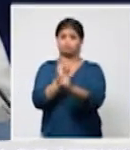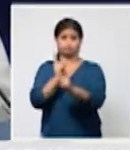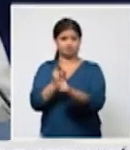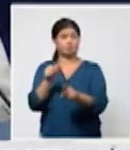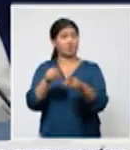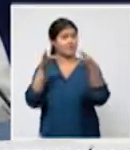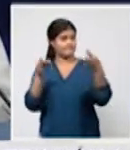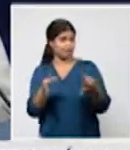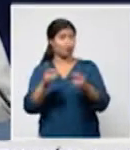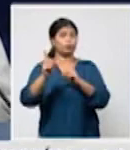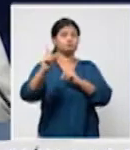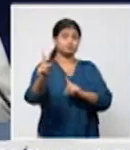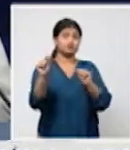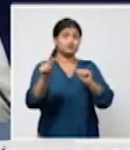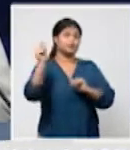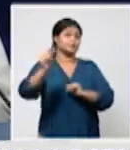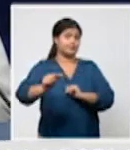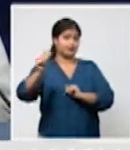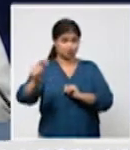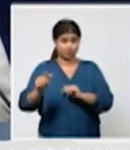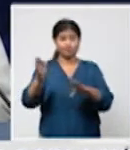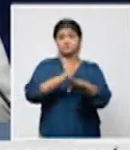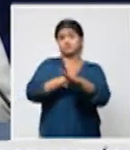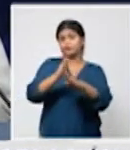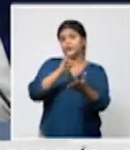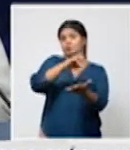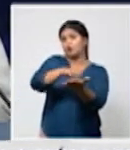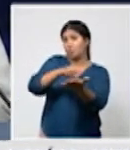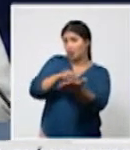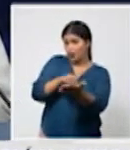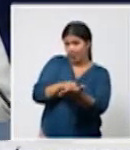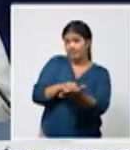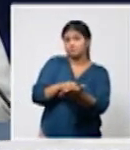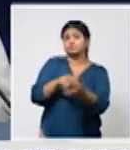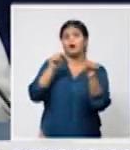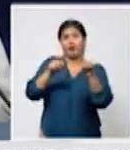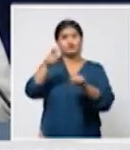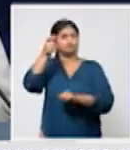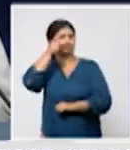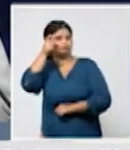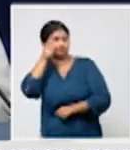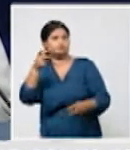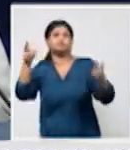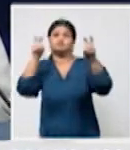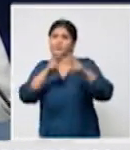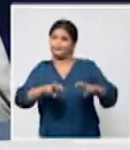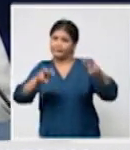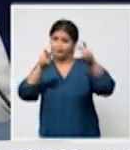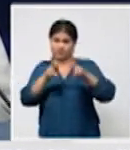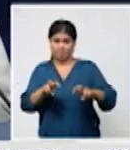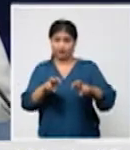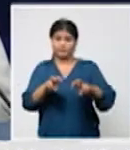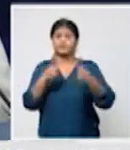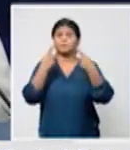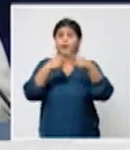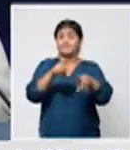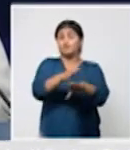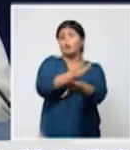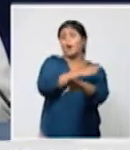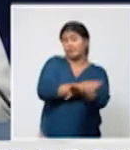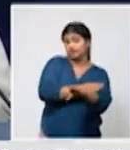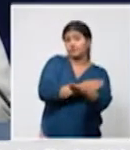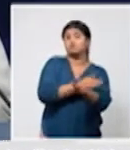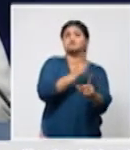Cuba, or 7.7% of all cases, contracted the virus abroad. As is